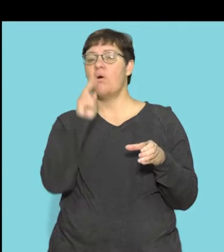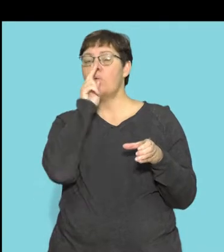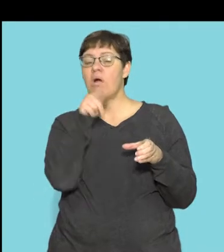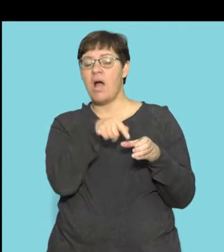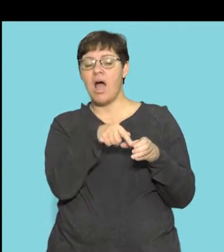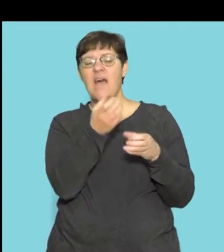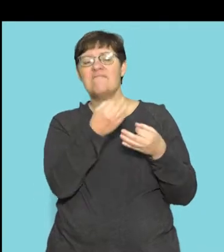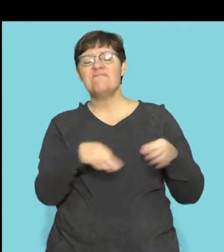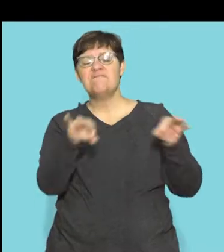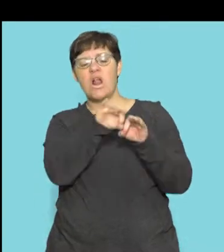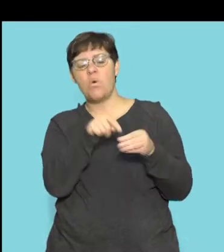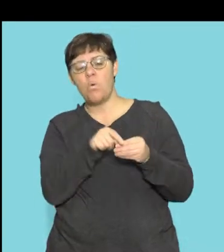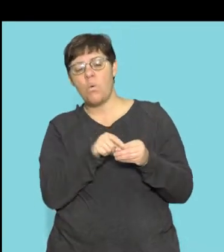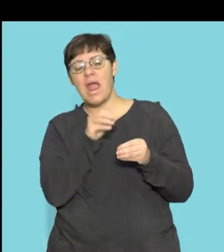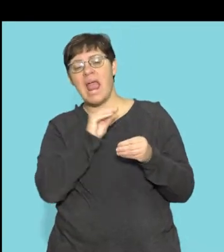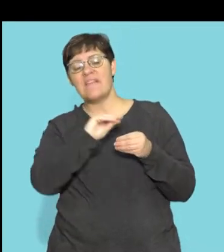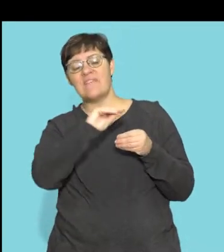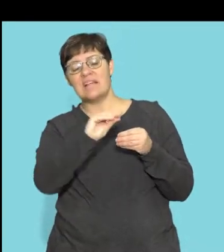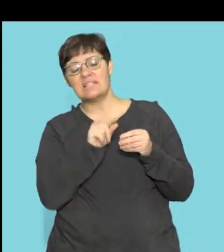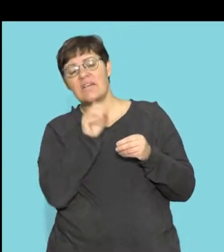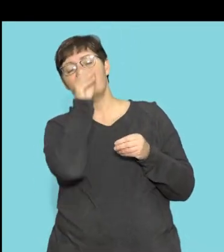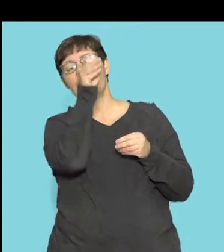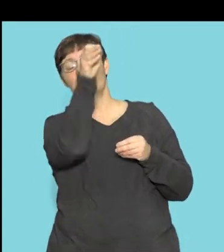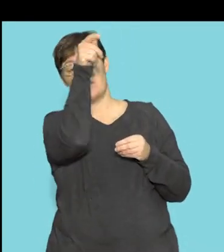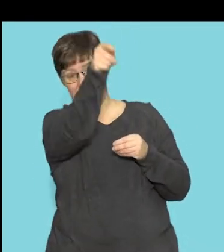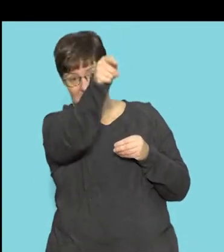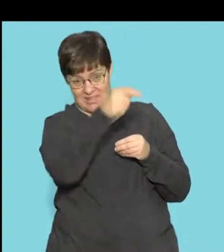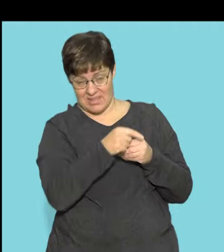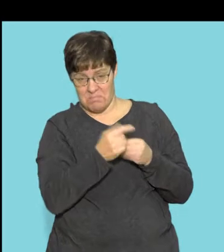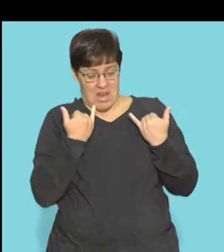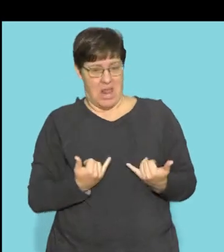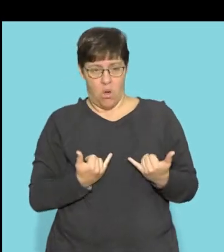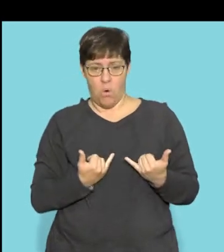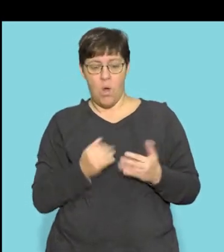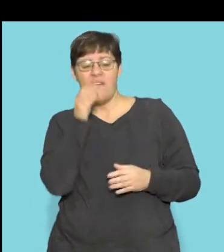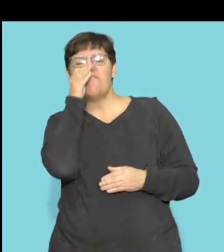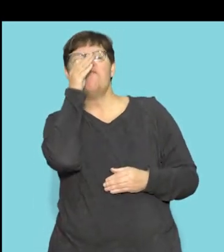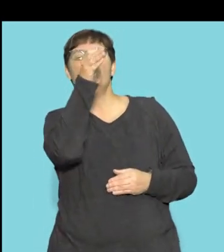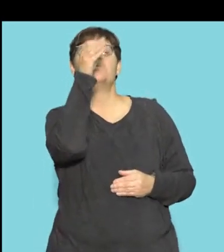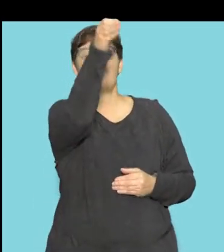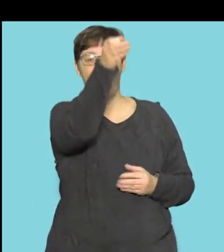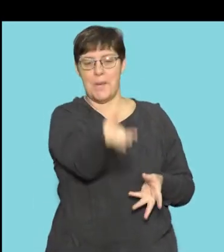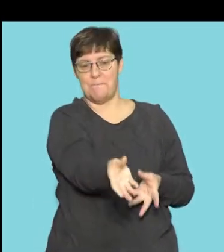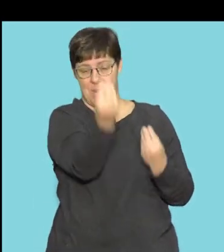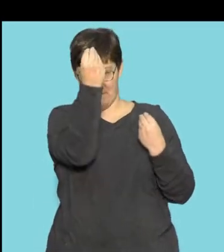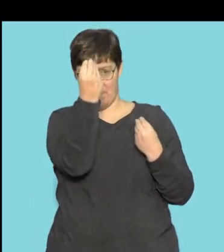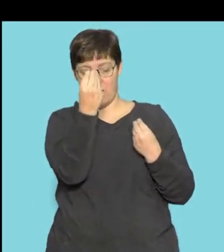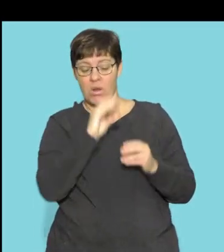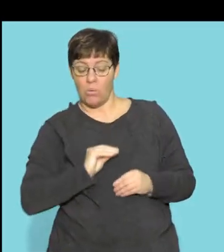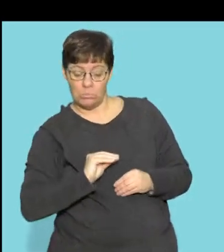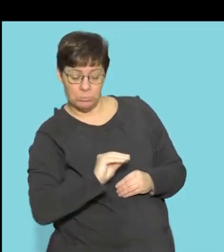value. This is money that you get in the future, as it says, future value. So you put money now on